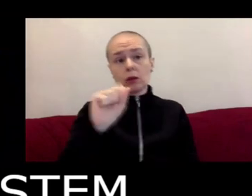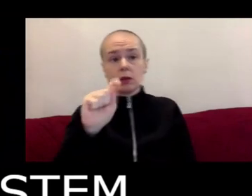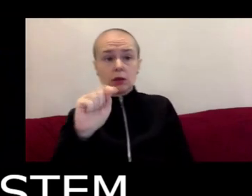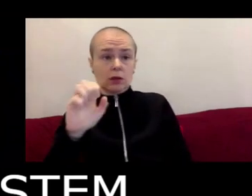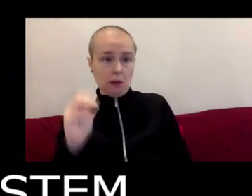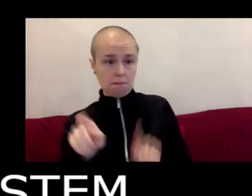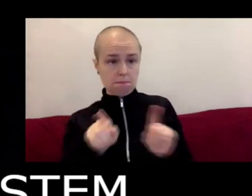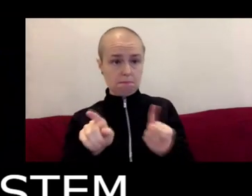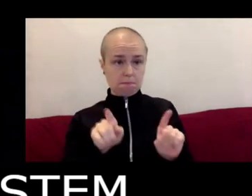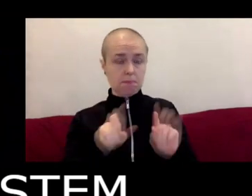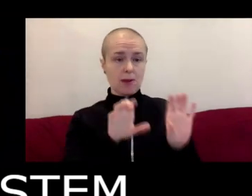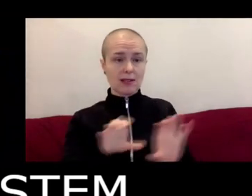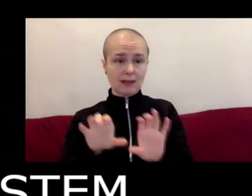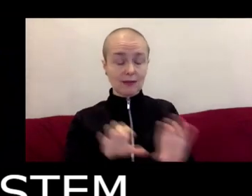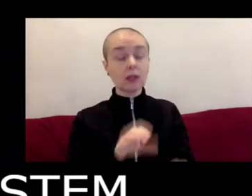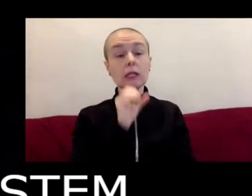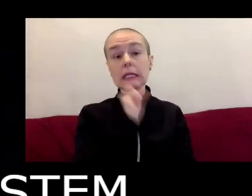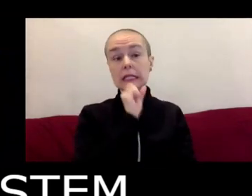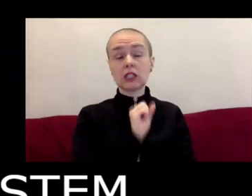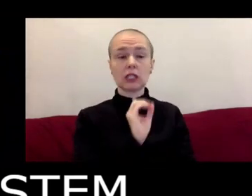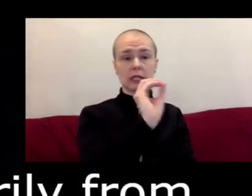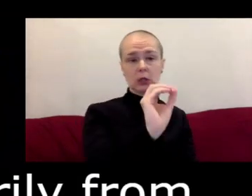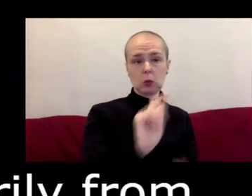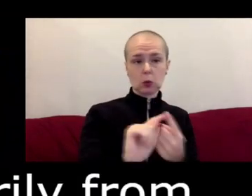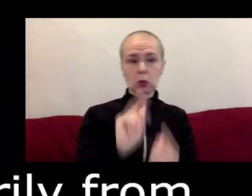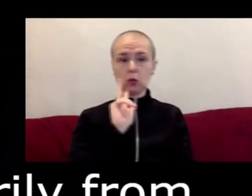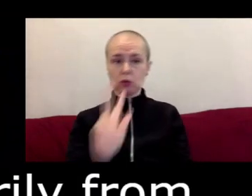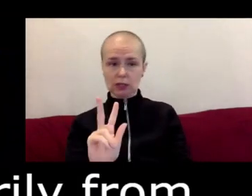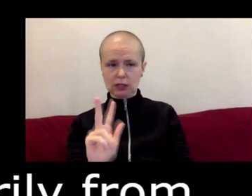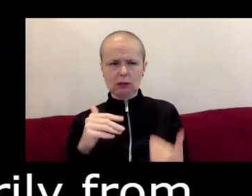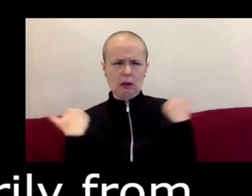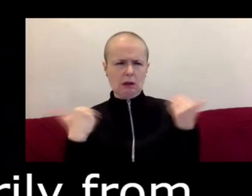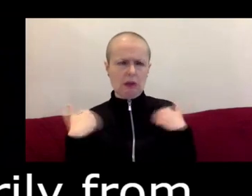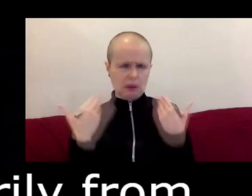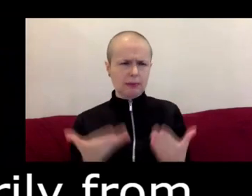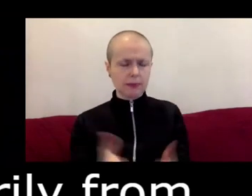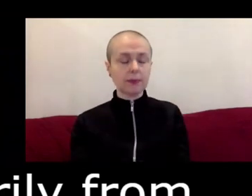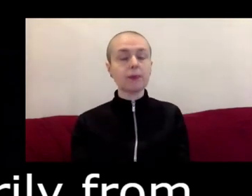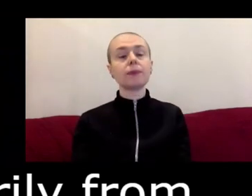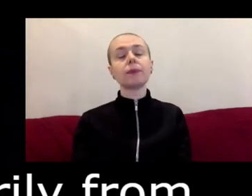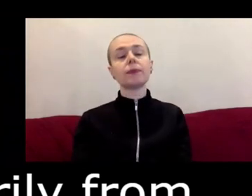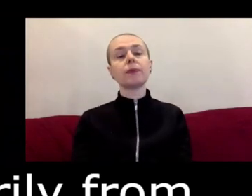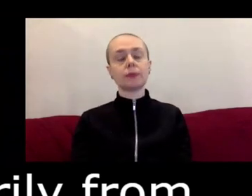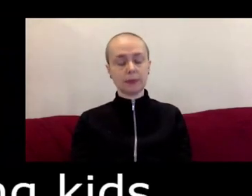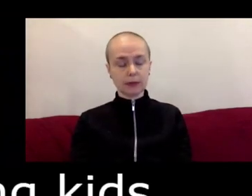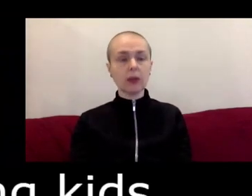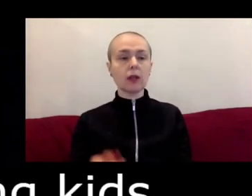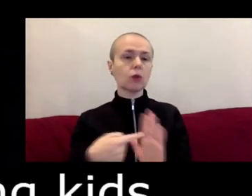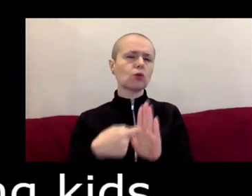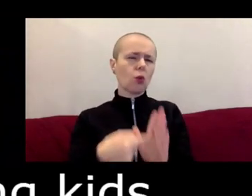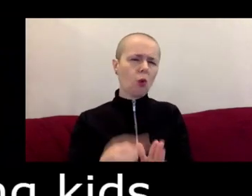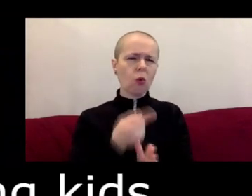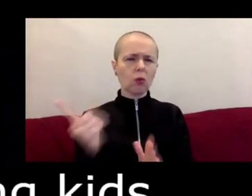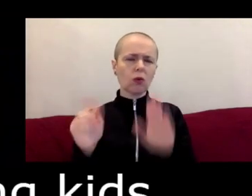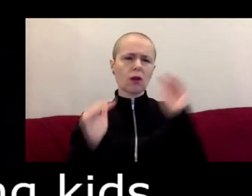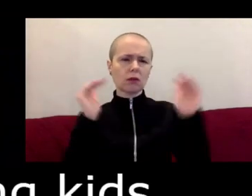primarily from 0 to 3. So very young kids, and showcase to adults like what